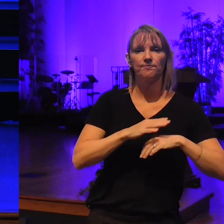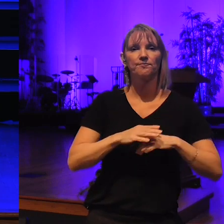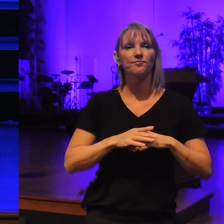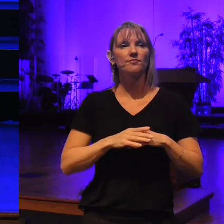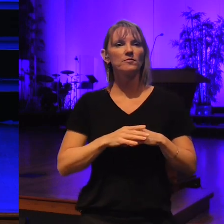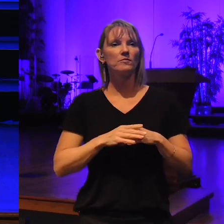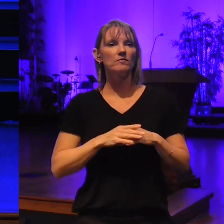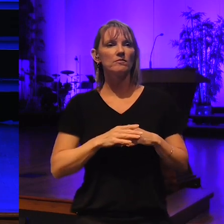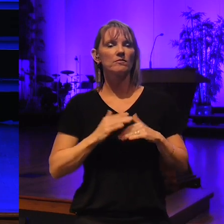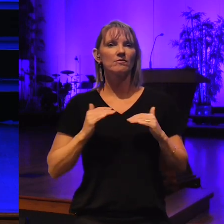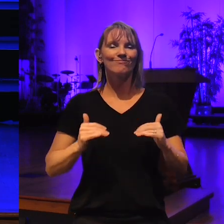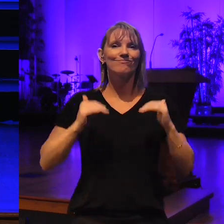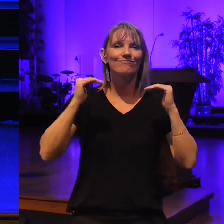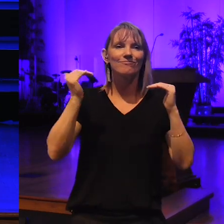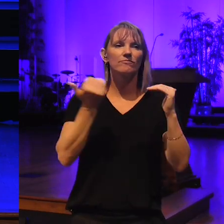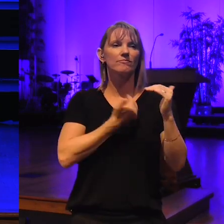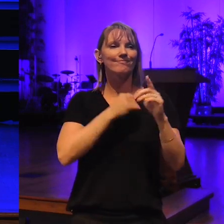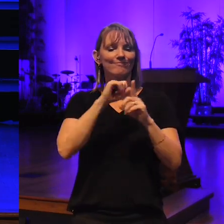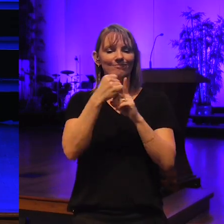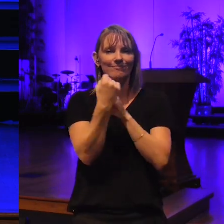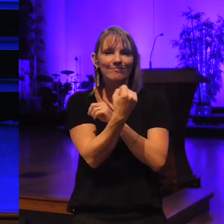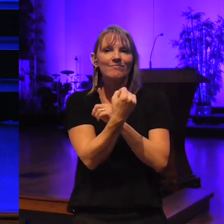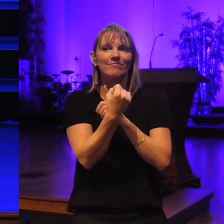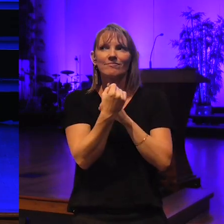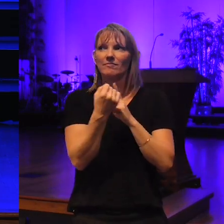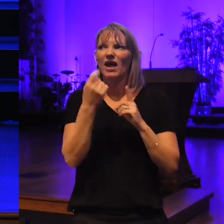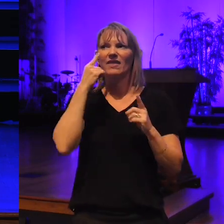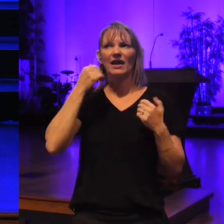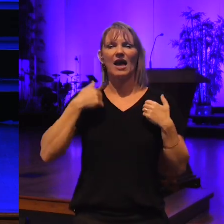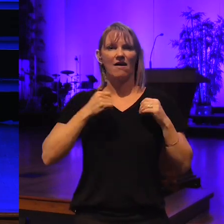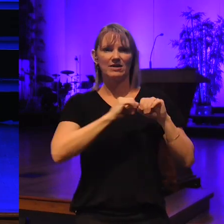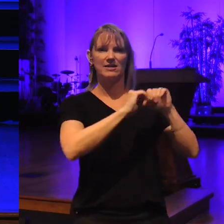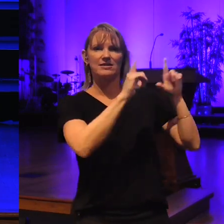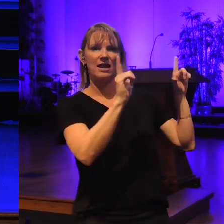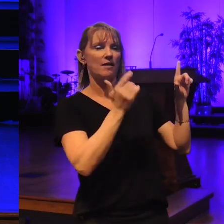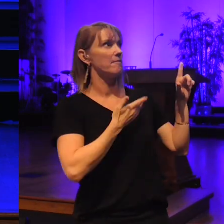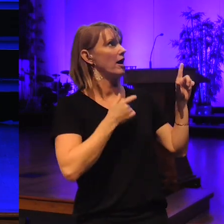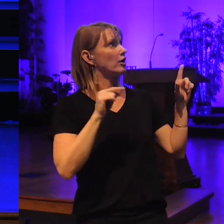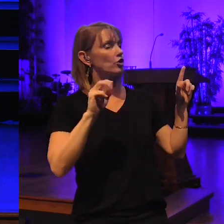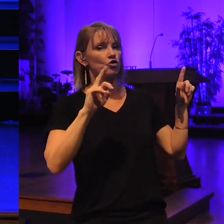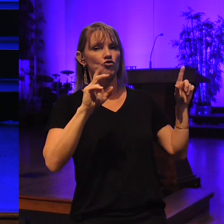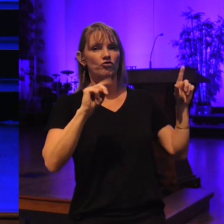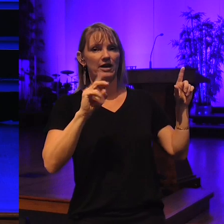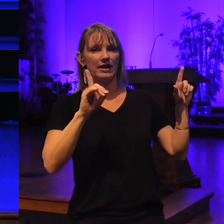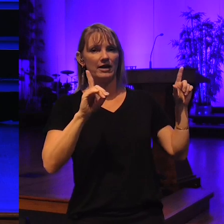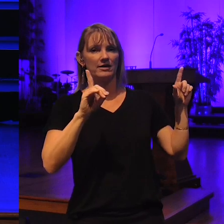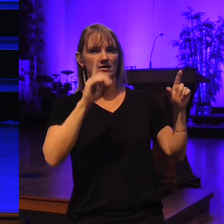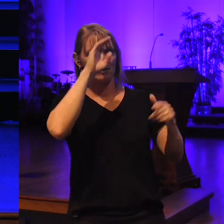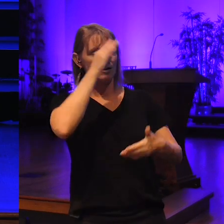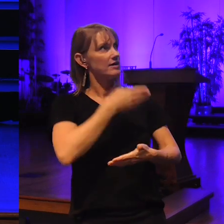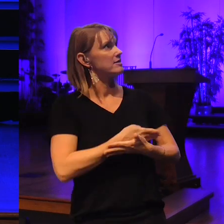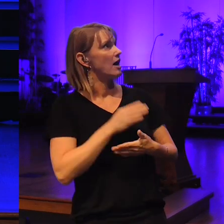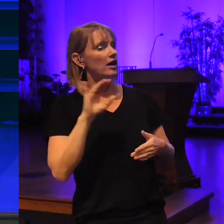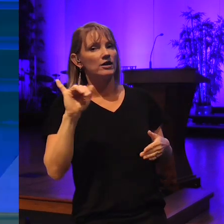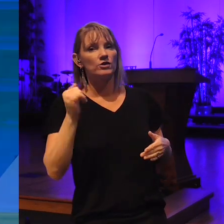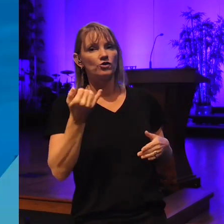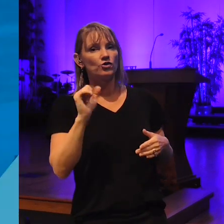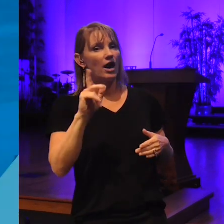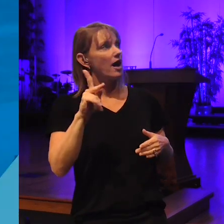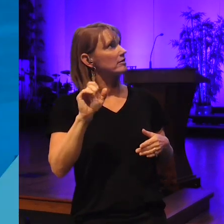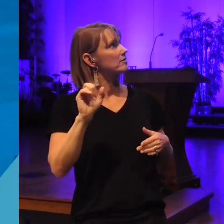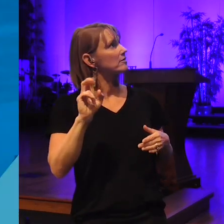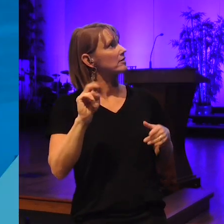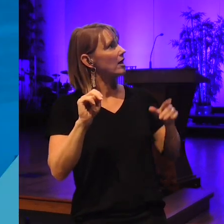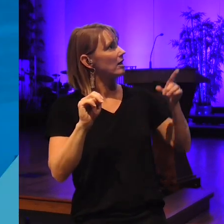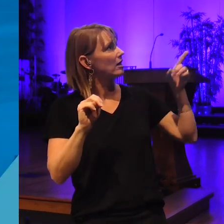Going above conditions and effects. And I think we have a slide of my grandson Jackson going above conditions